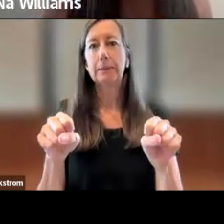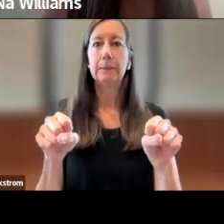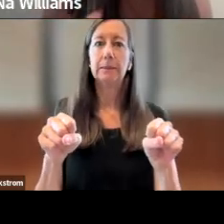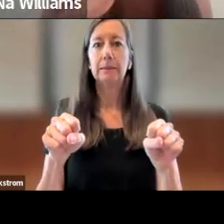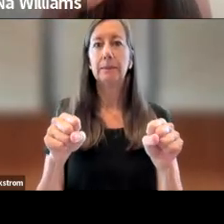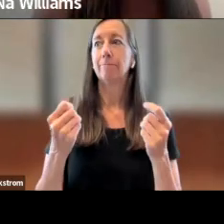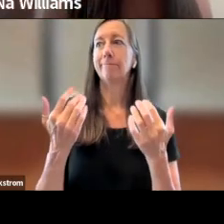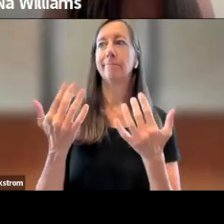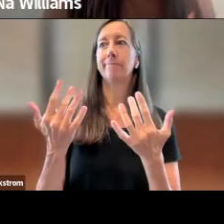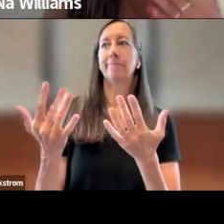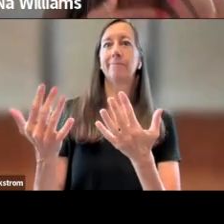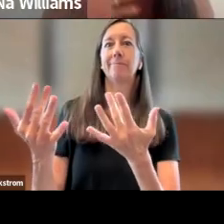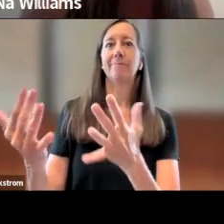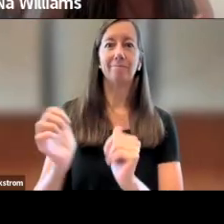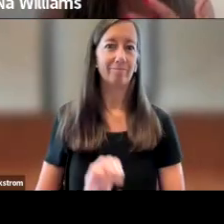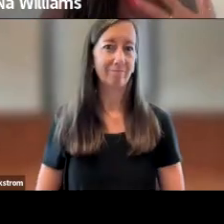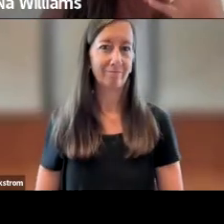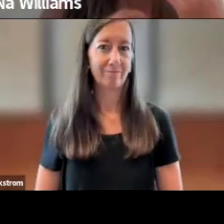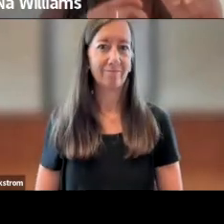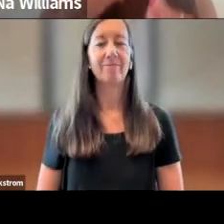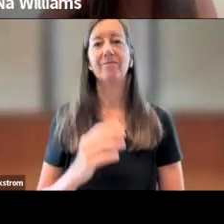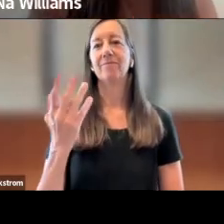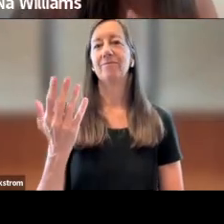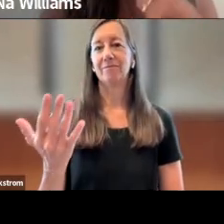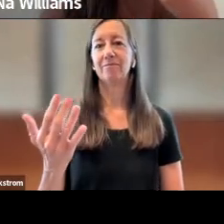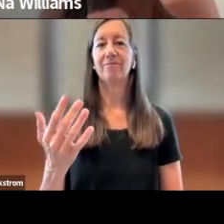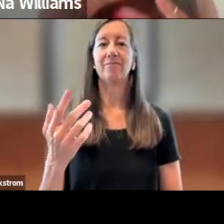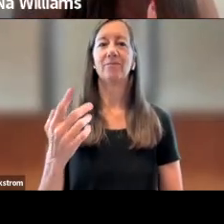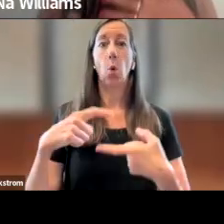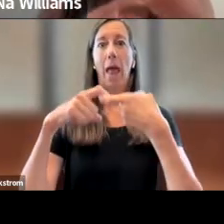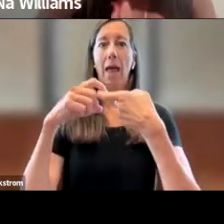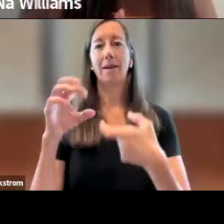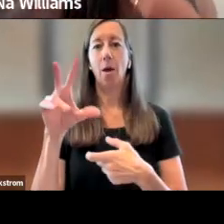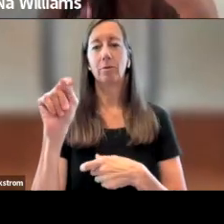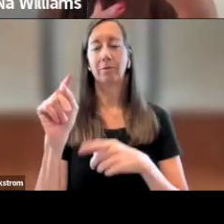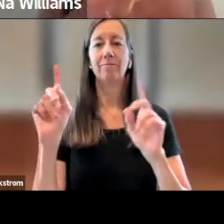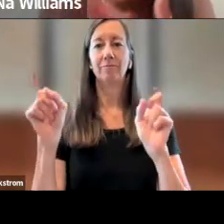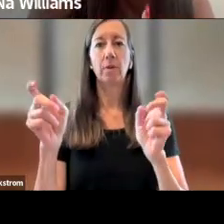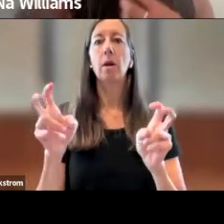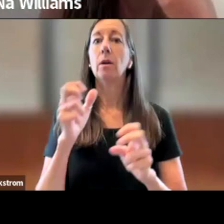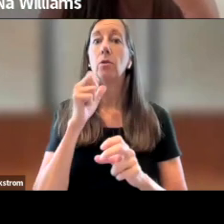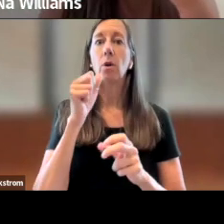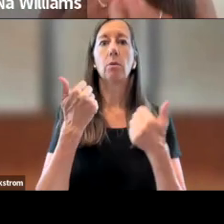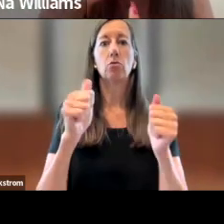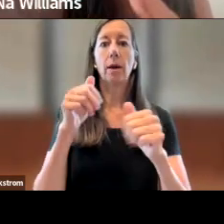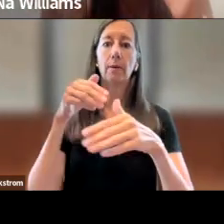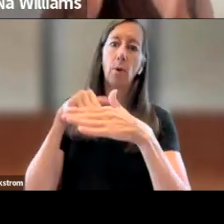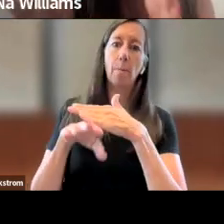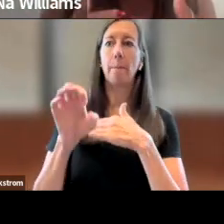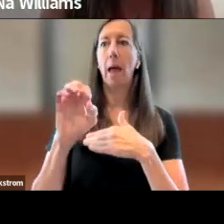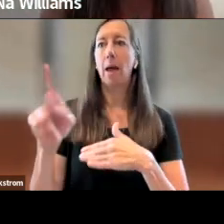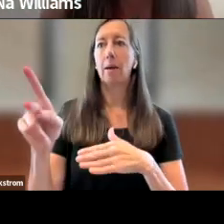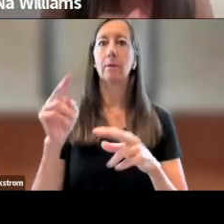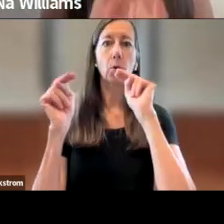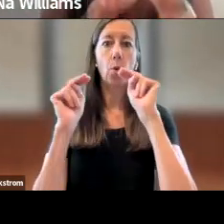out. Do not go back into negotiation trying to communicate your value or push, the narrative